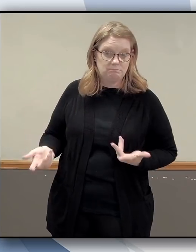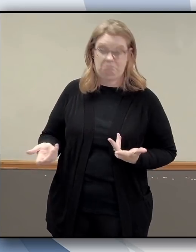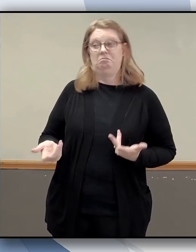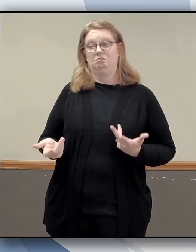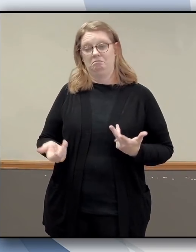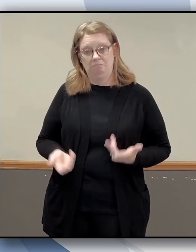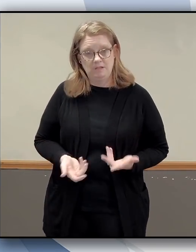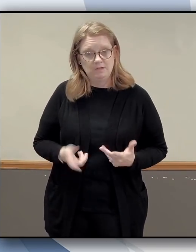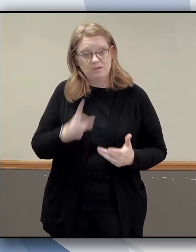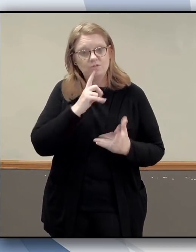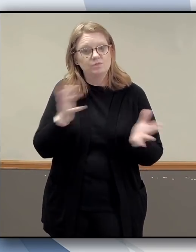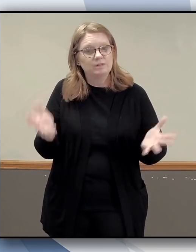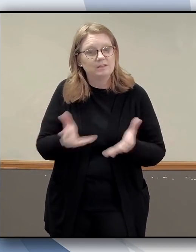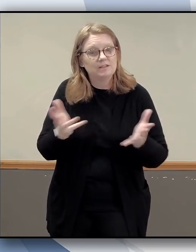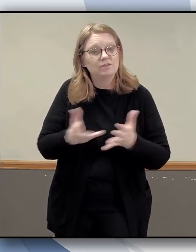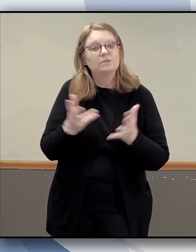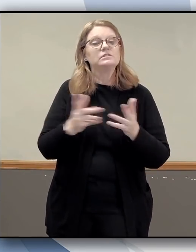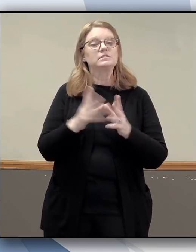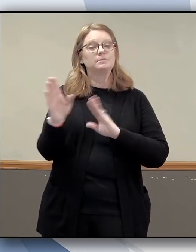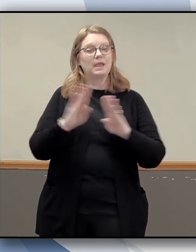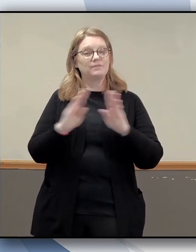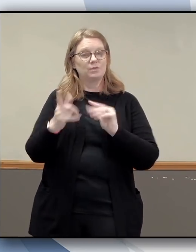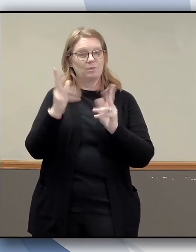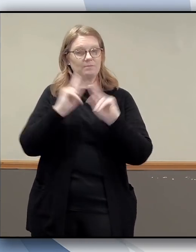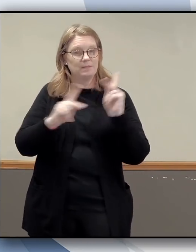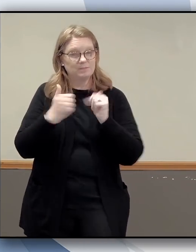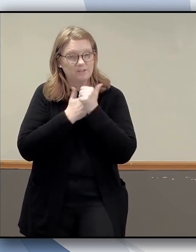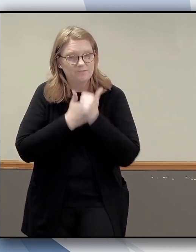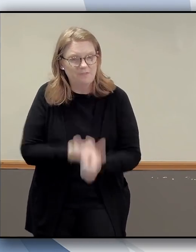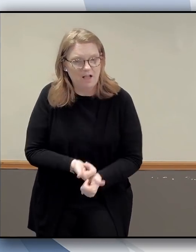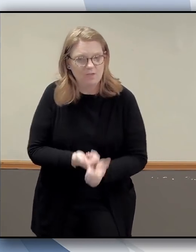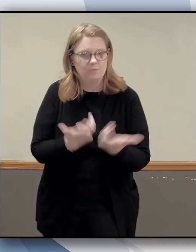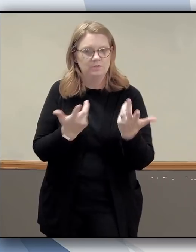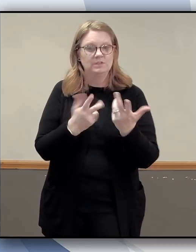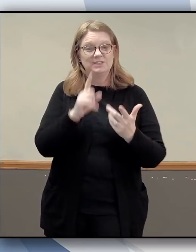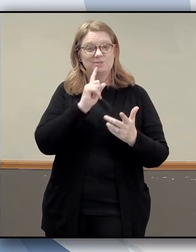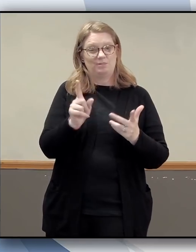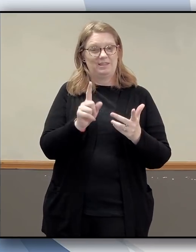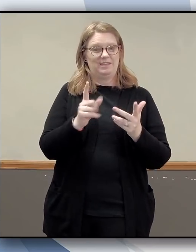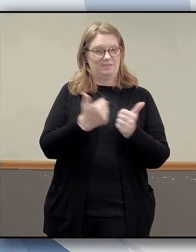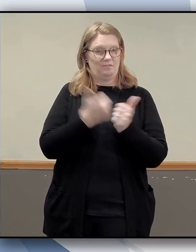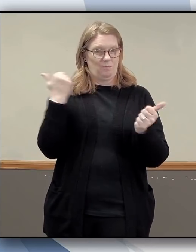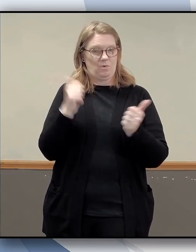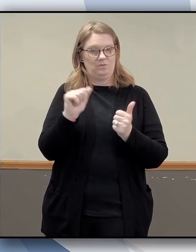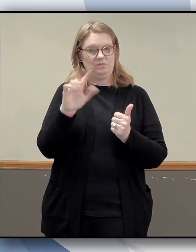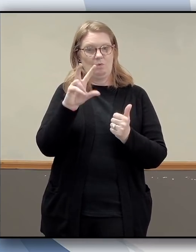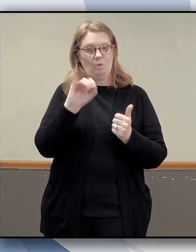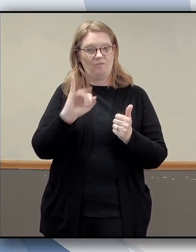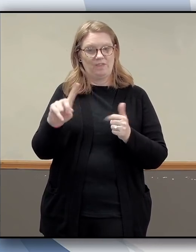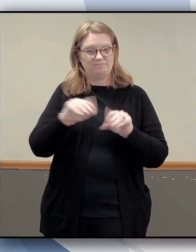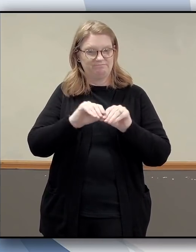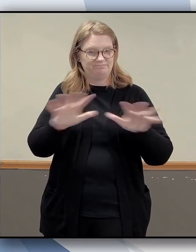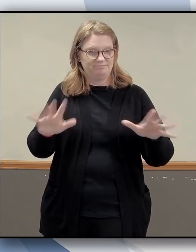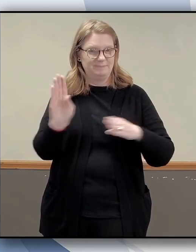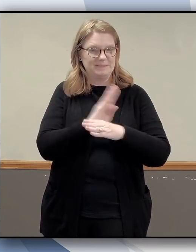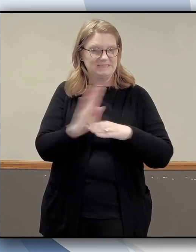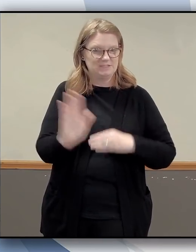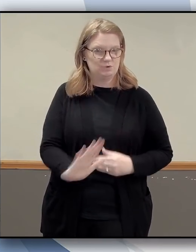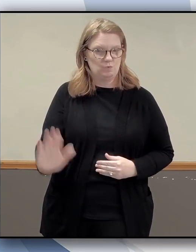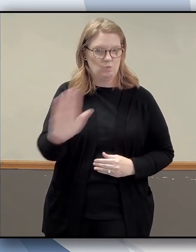the behavior that you want to seek to keep COVID out of your business.